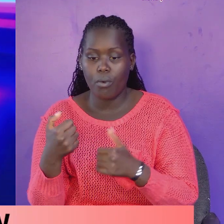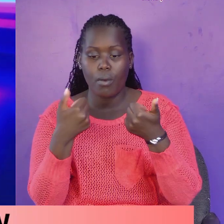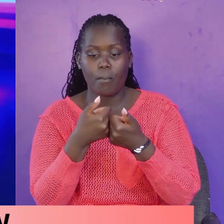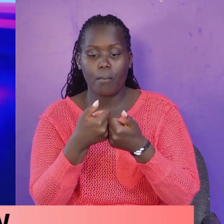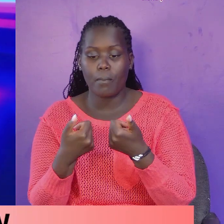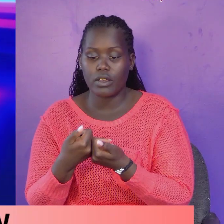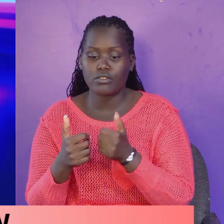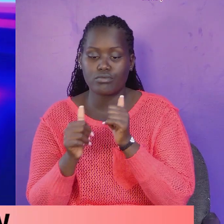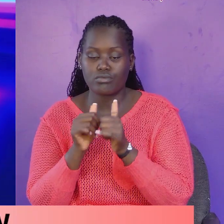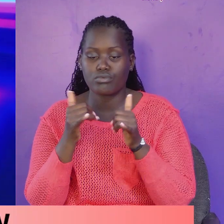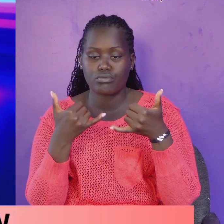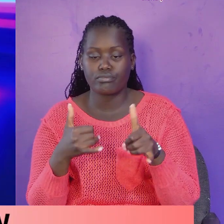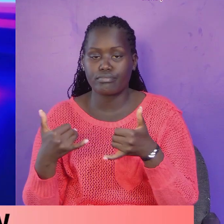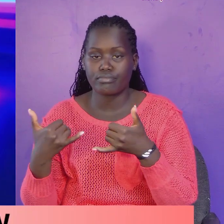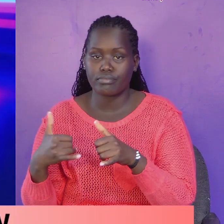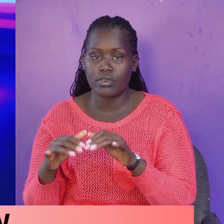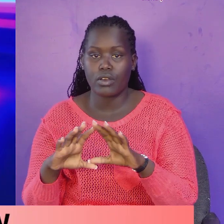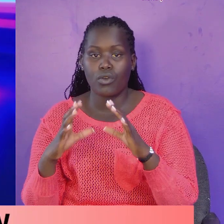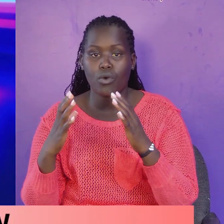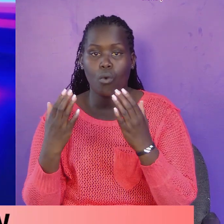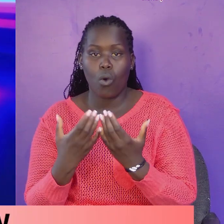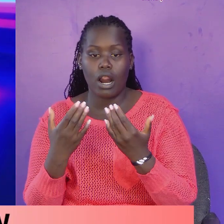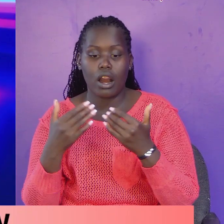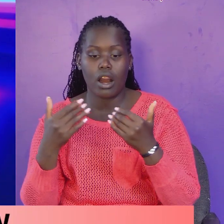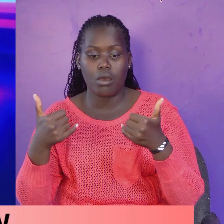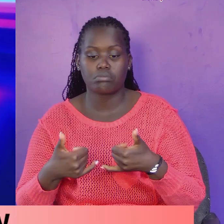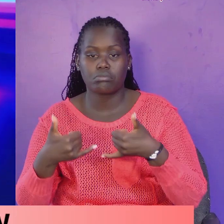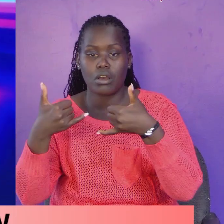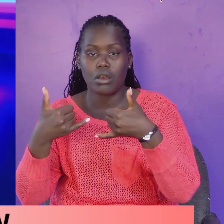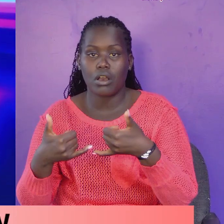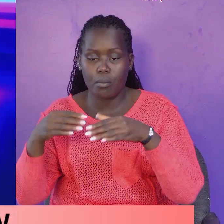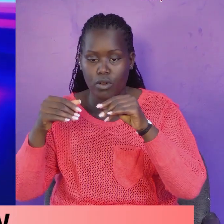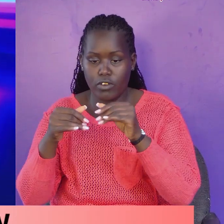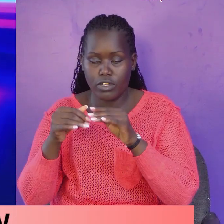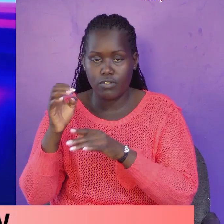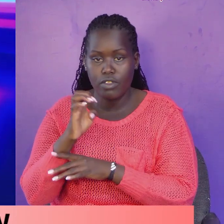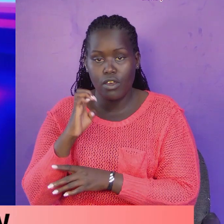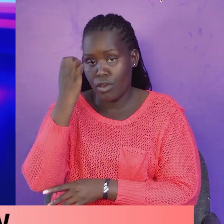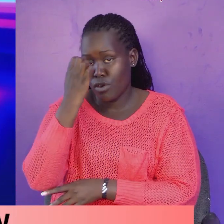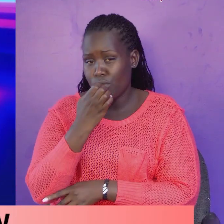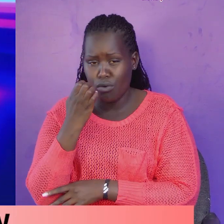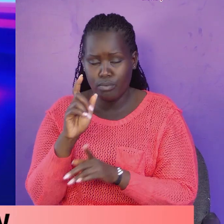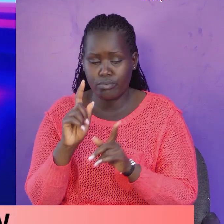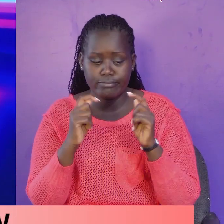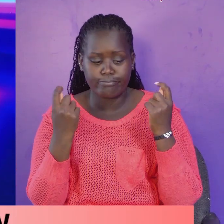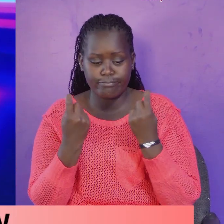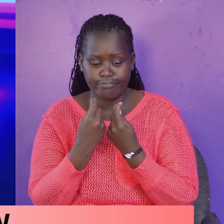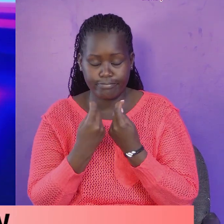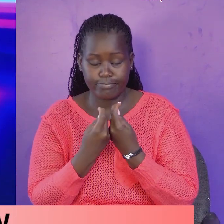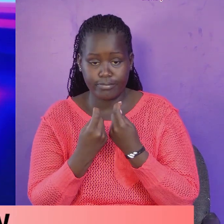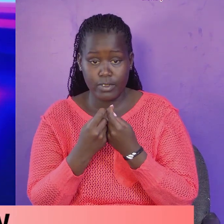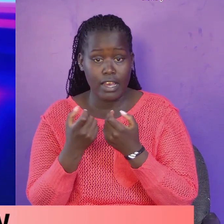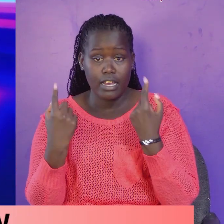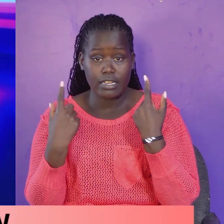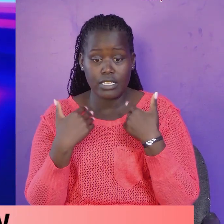played in the World Cup qualifiers for the European teams. Yeah. and I understand there are some